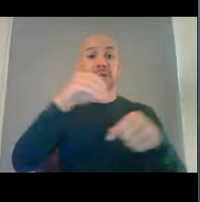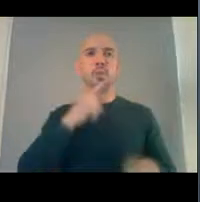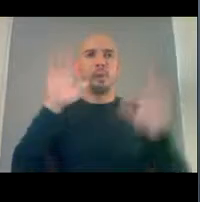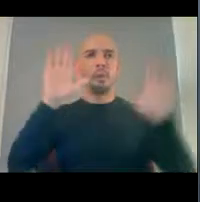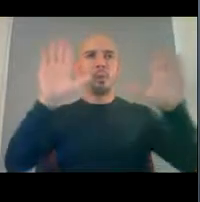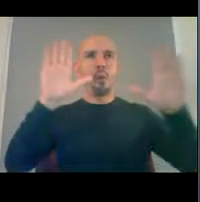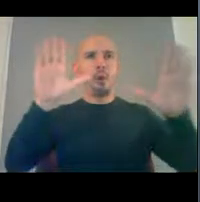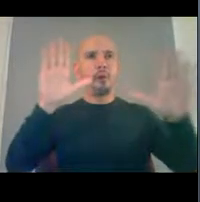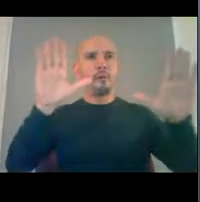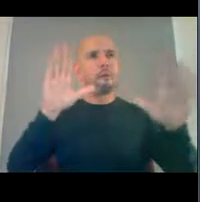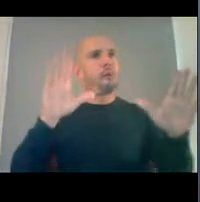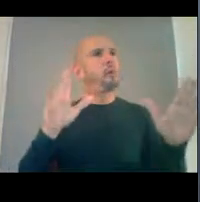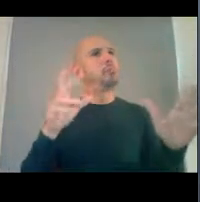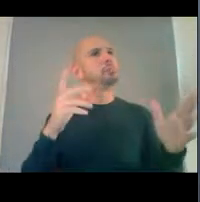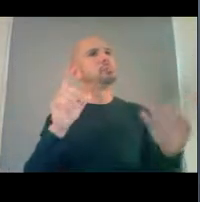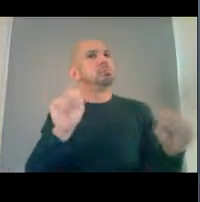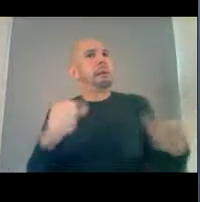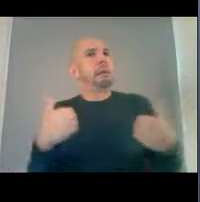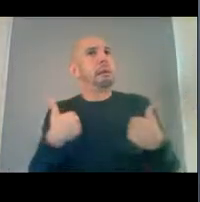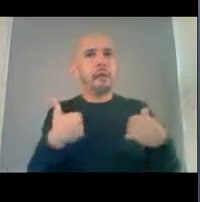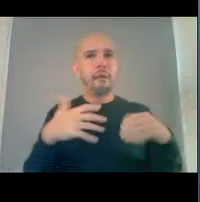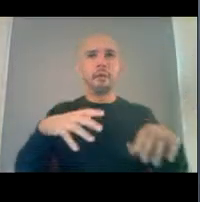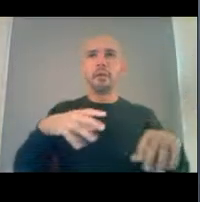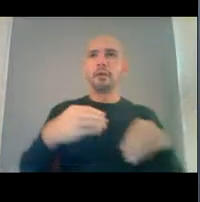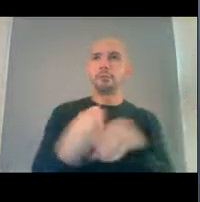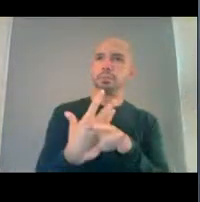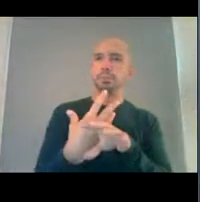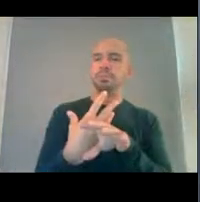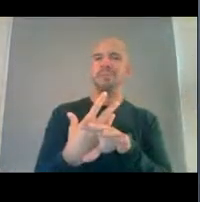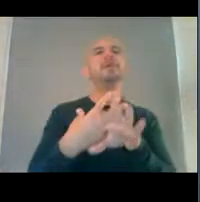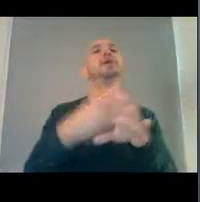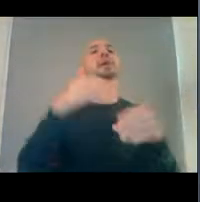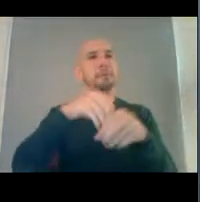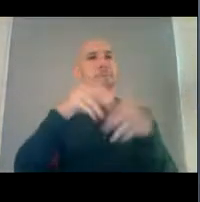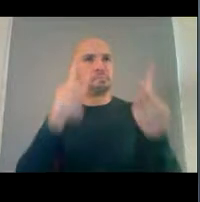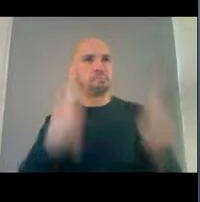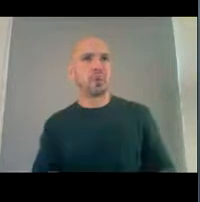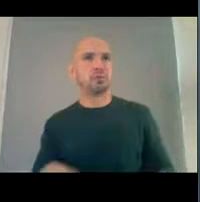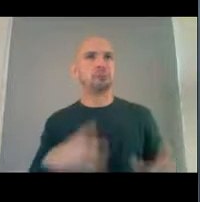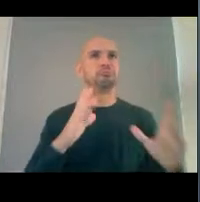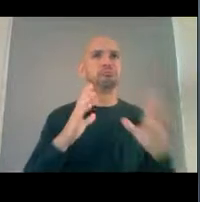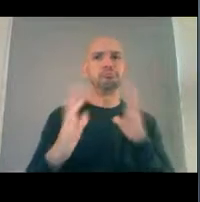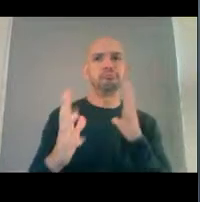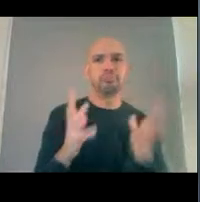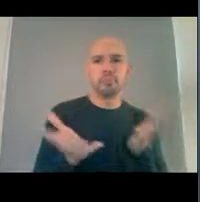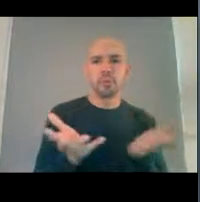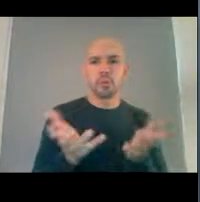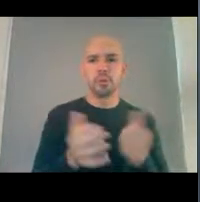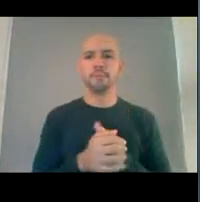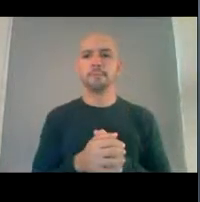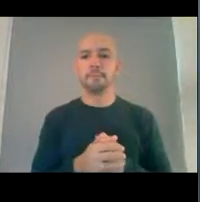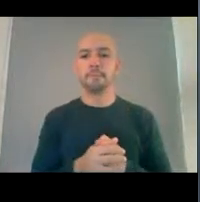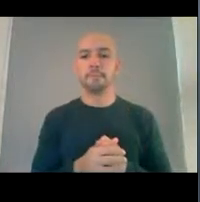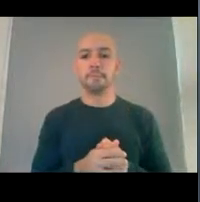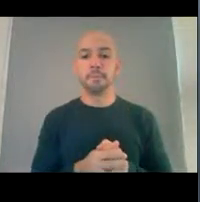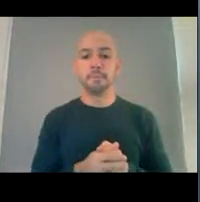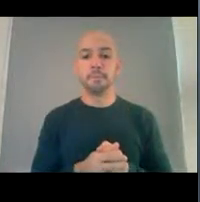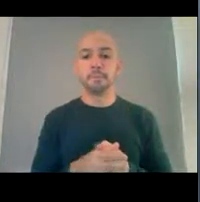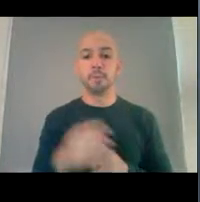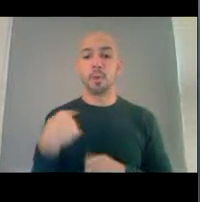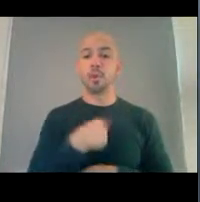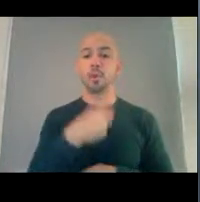of these in person on july 13th and was conducted in partnership with groundwork richmond we do